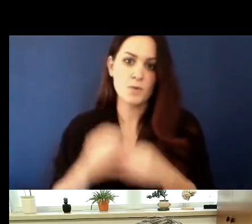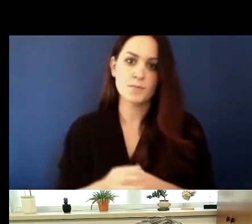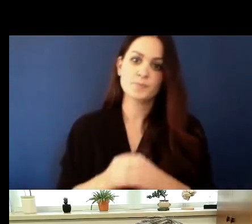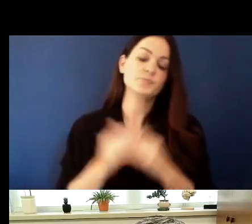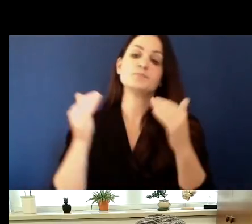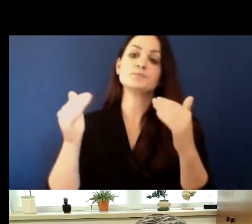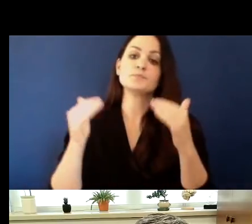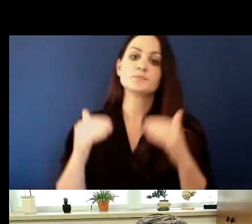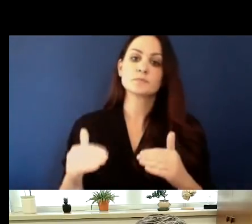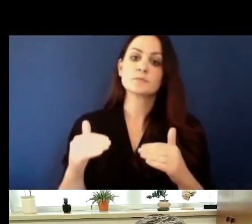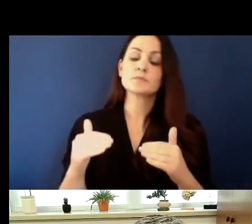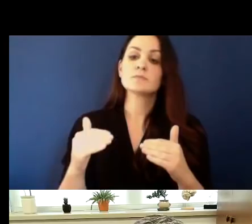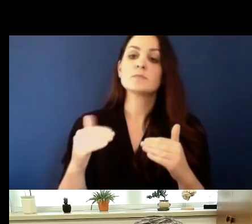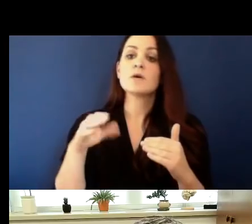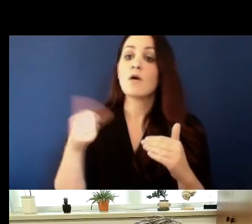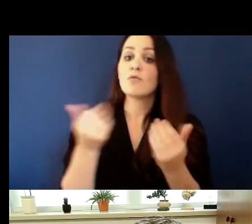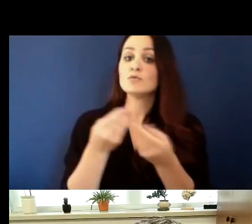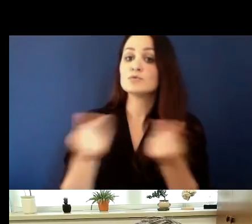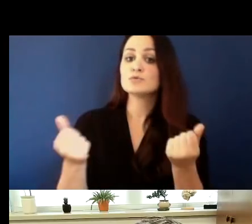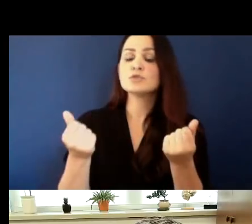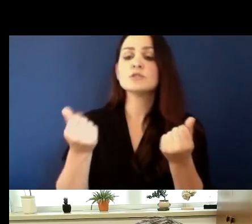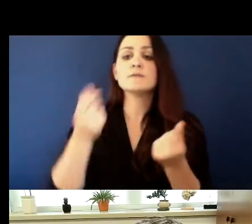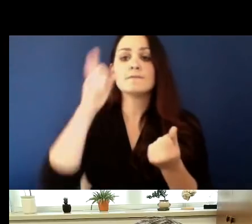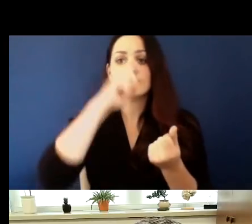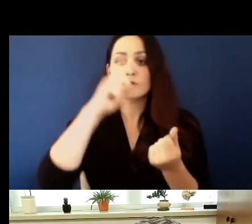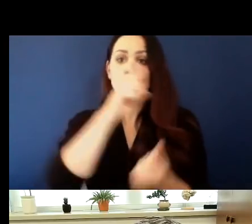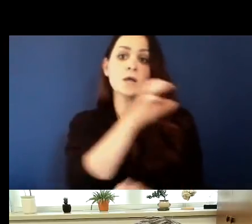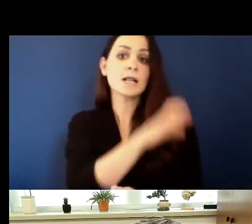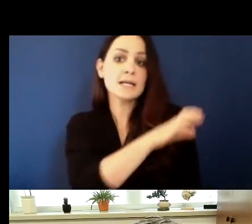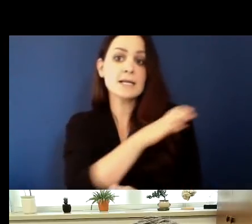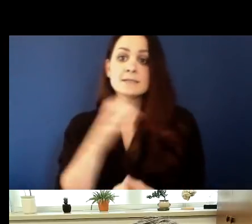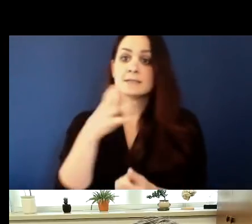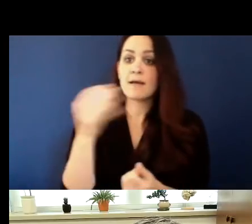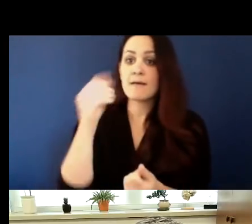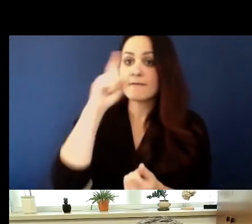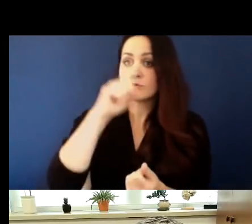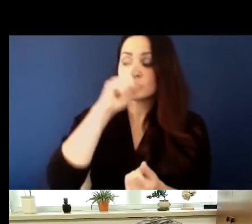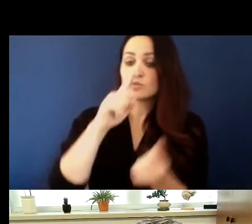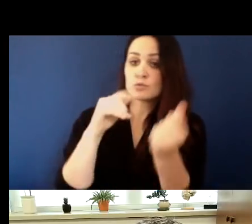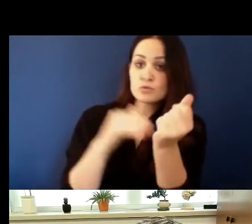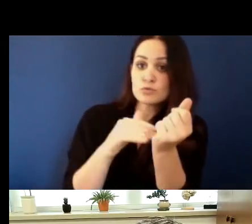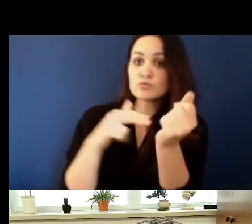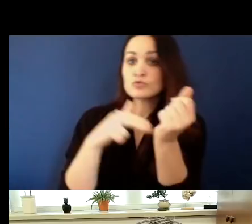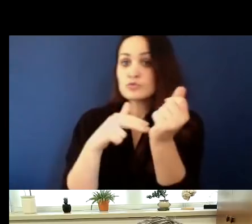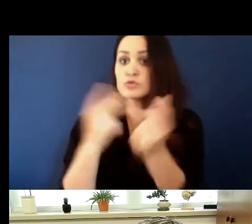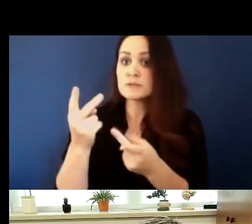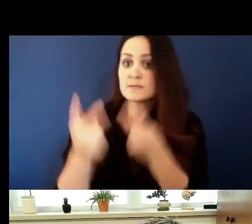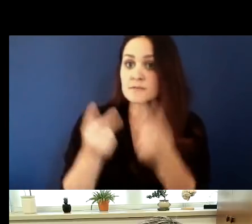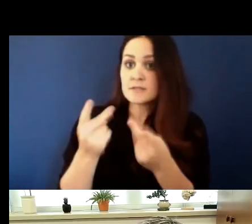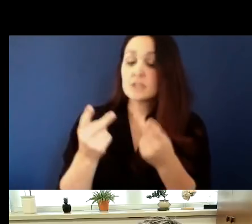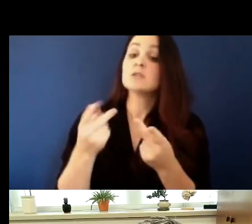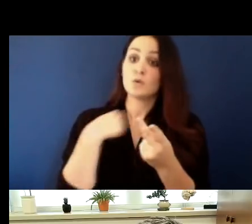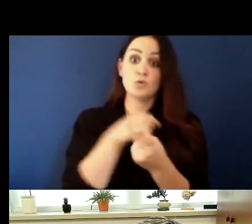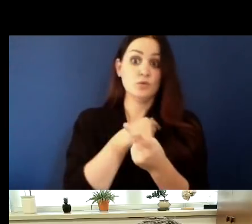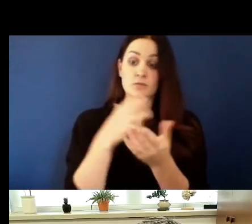next solution was related to virtual clinics and providers. This has been one of the great adaptive changes that Michigan Medicine was able to accomplish in the